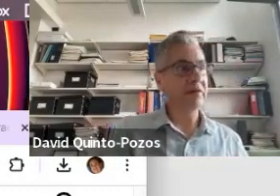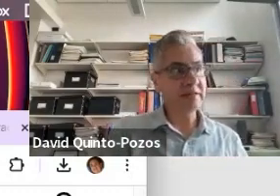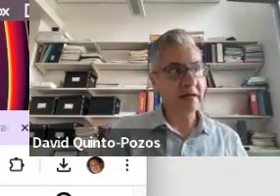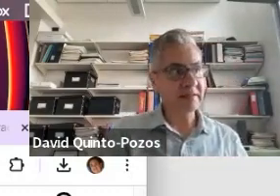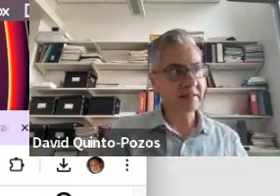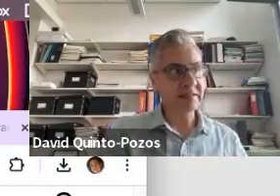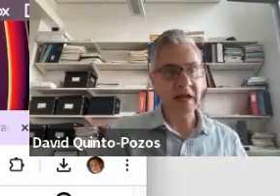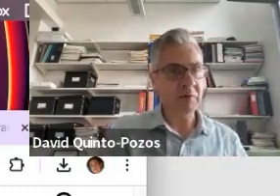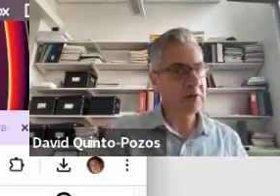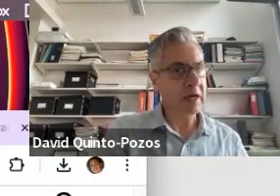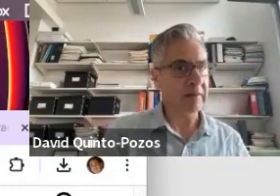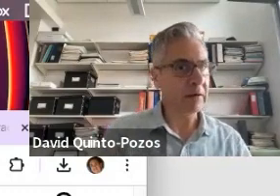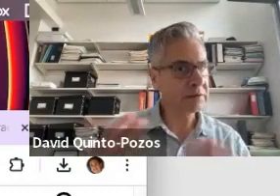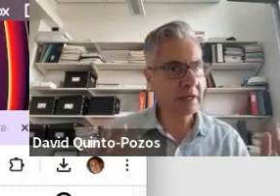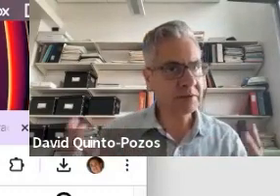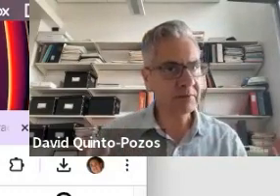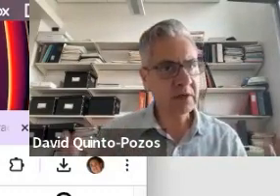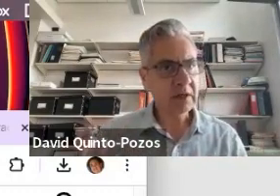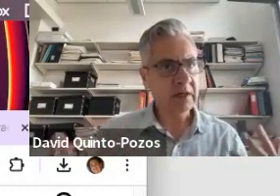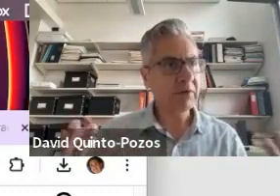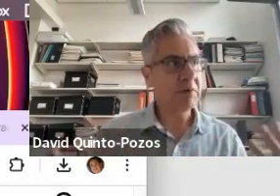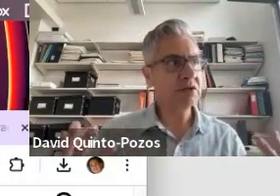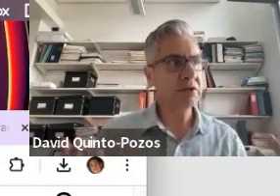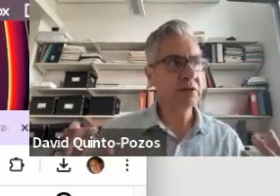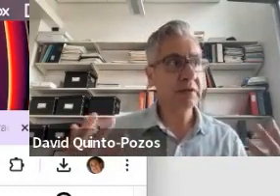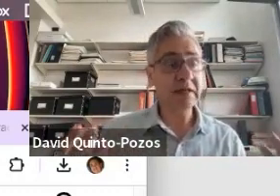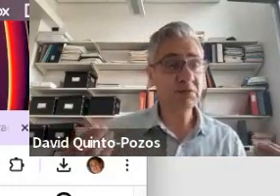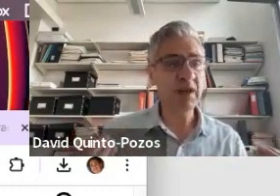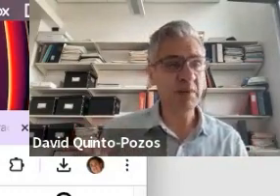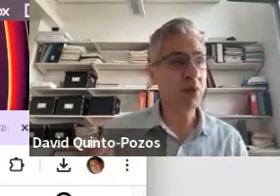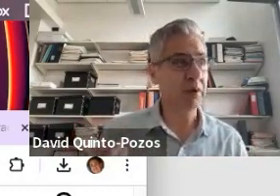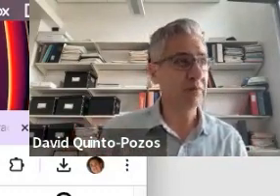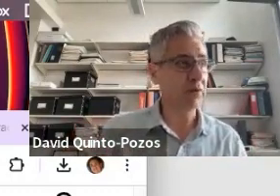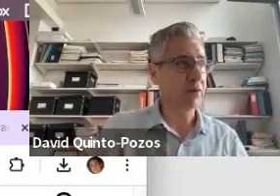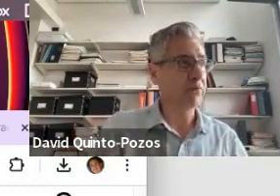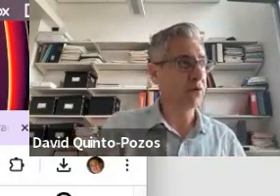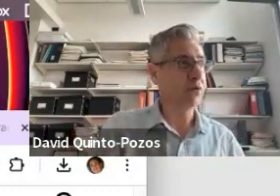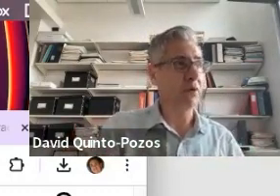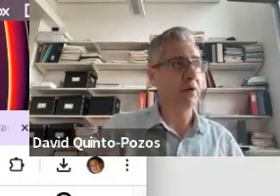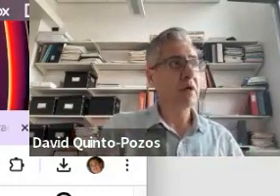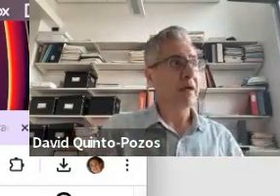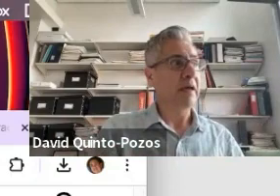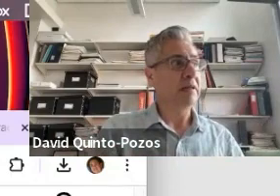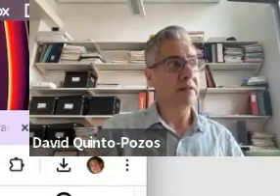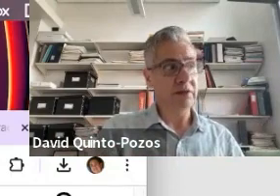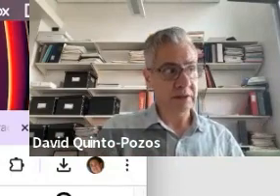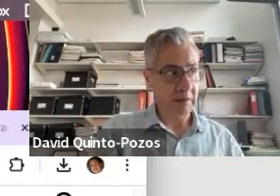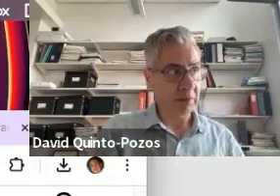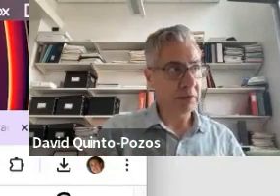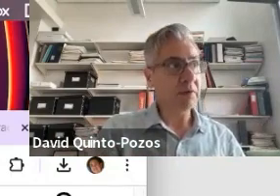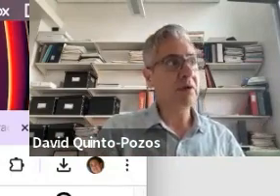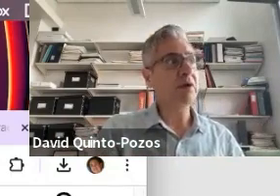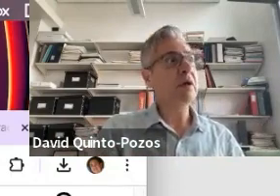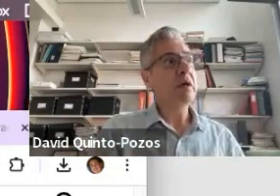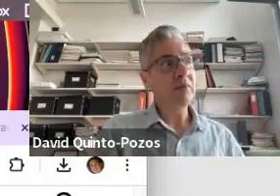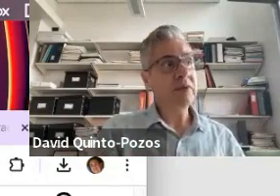and on this axis it's time of day, and those types of information, that's really important for your reader. And there's a table